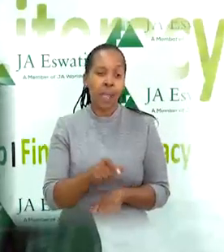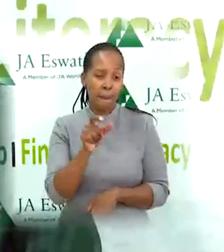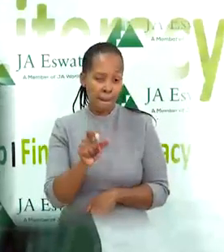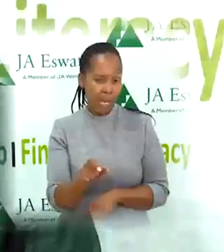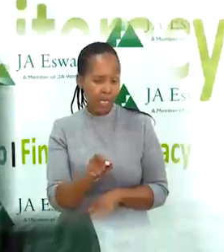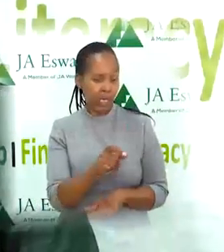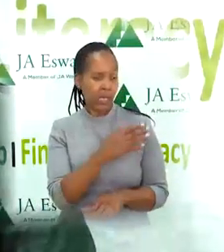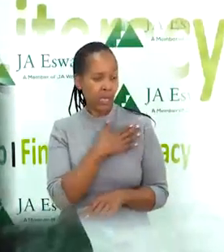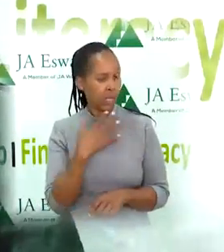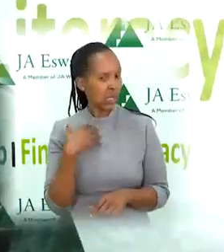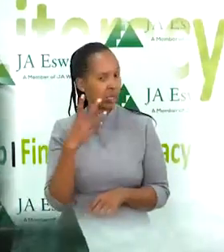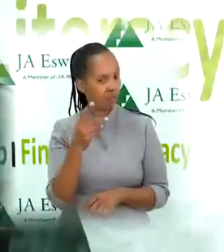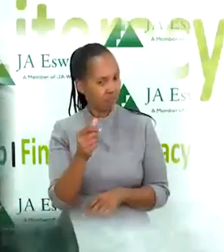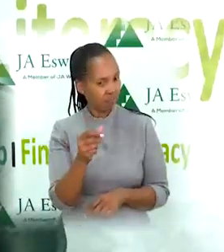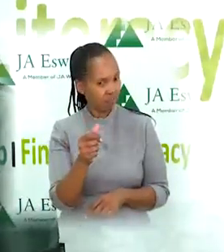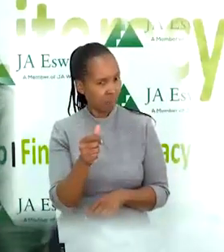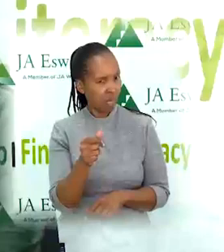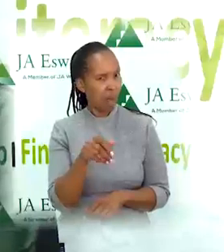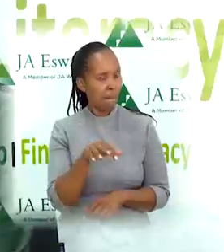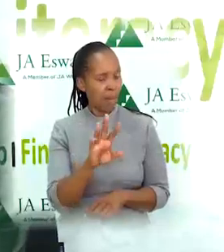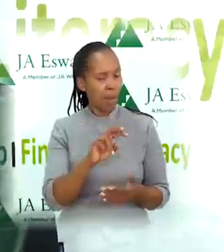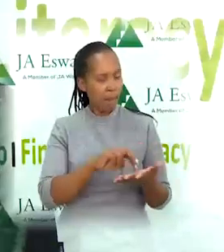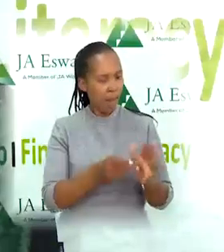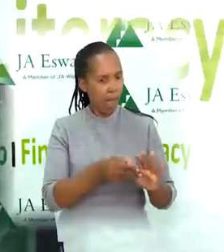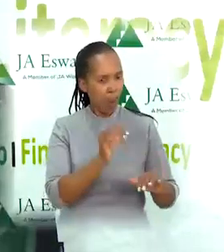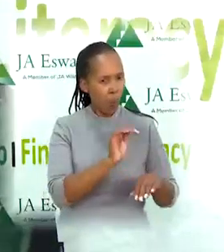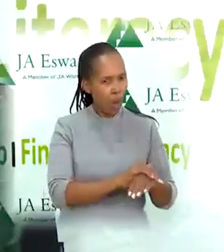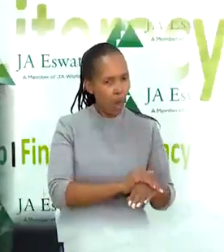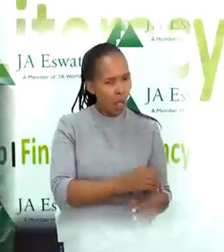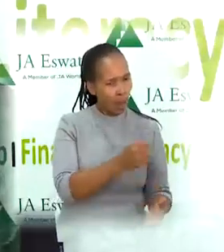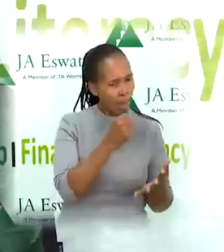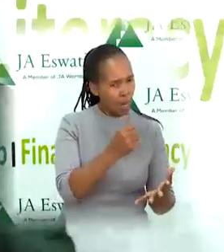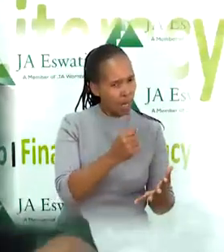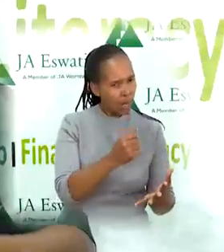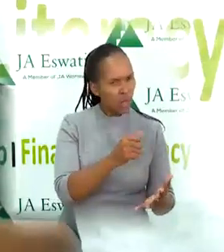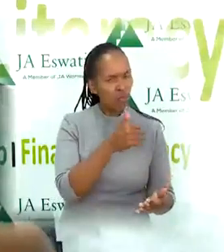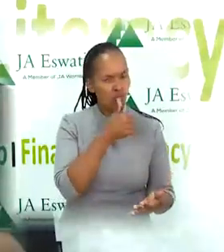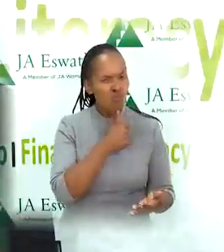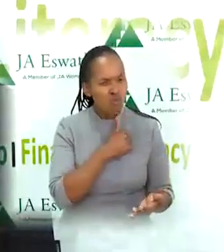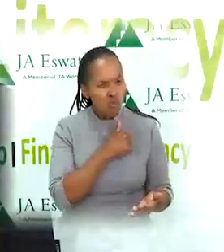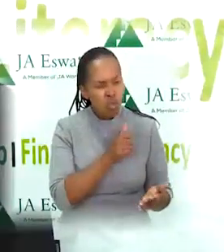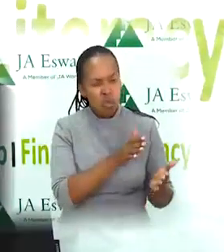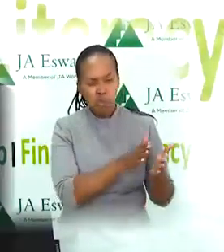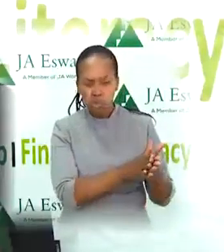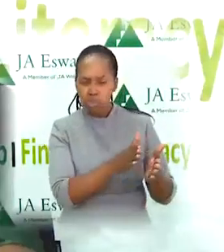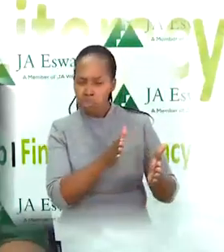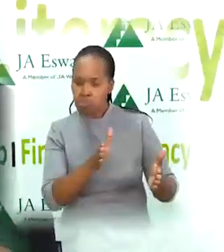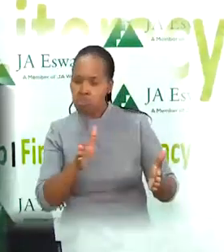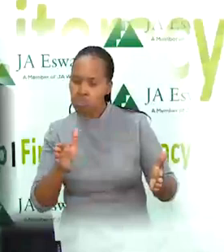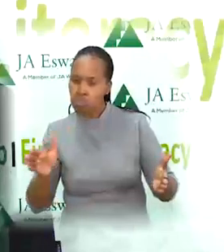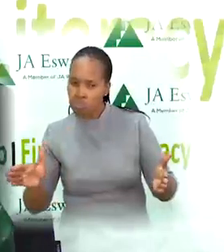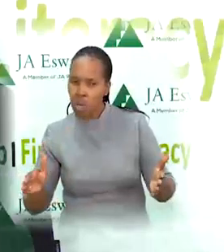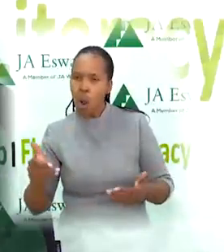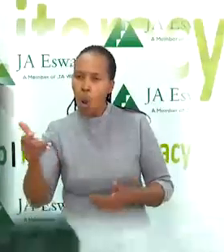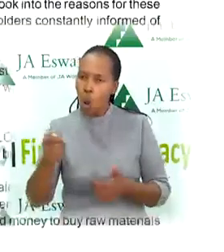a budget that is going to be used by the company towards achieving the profits that